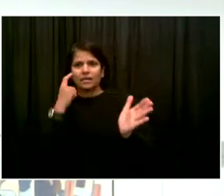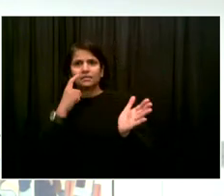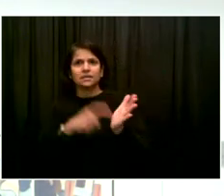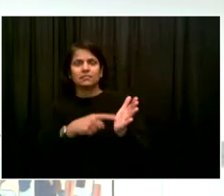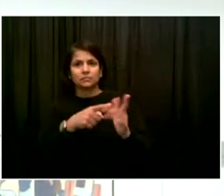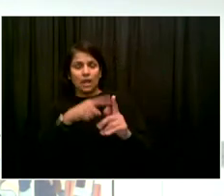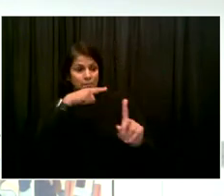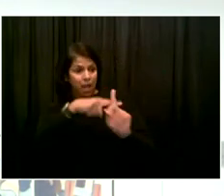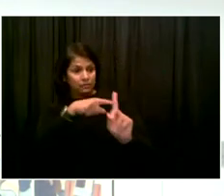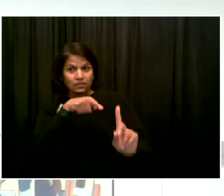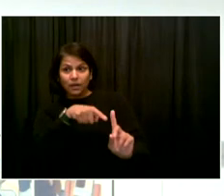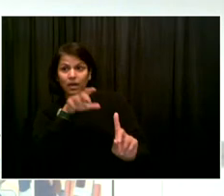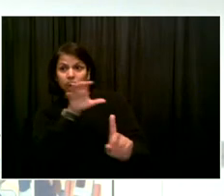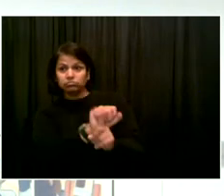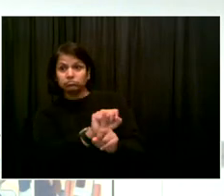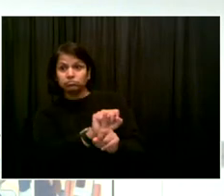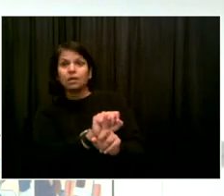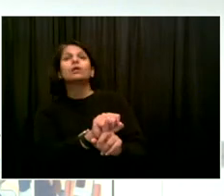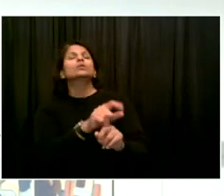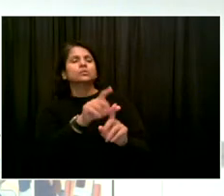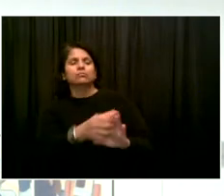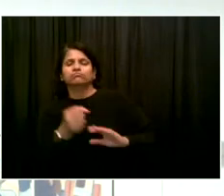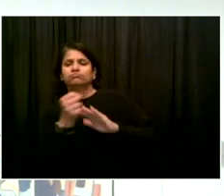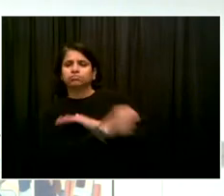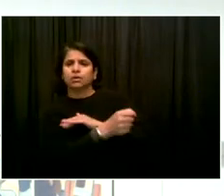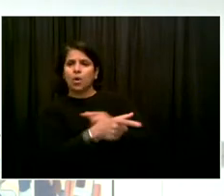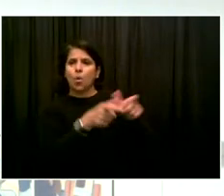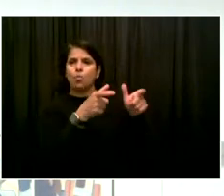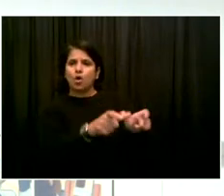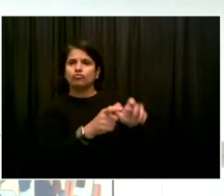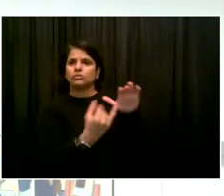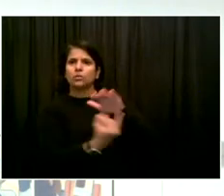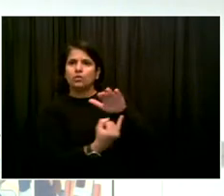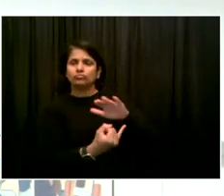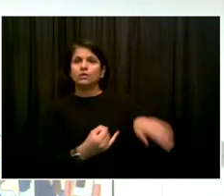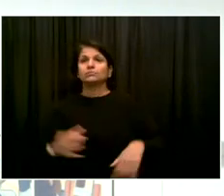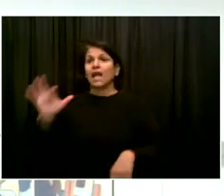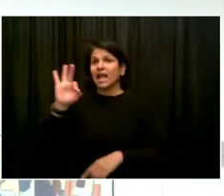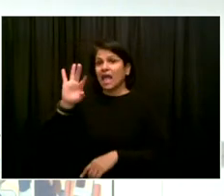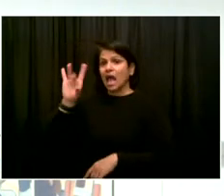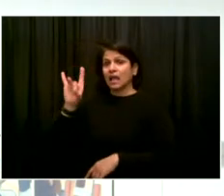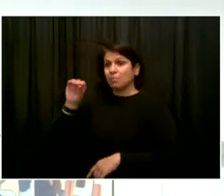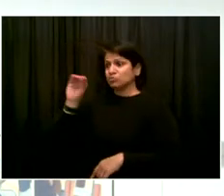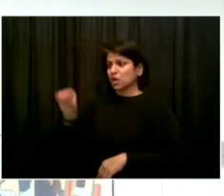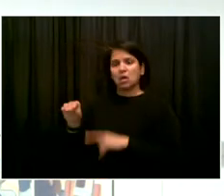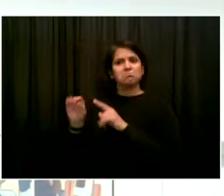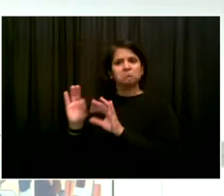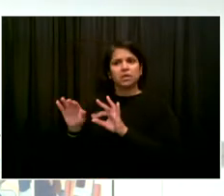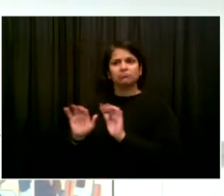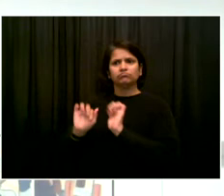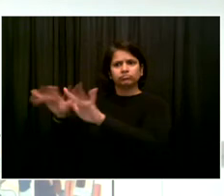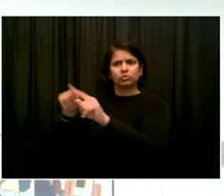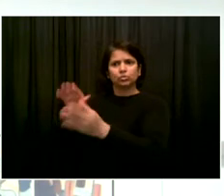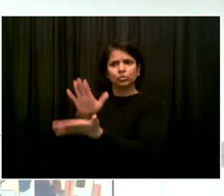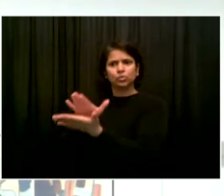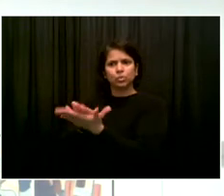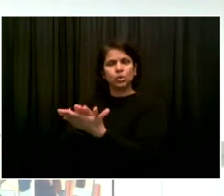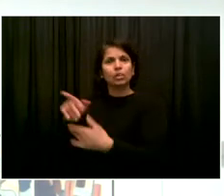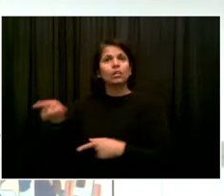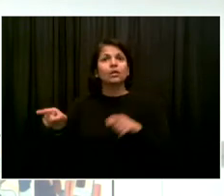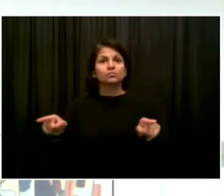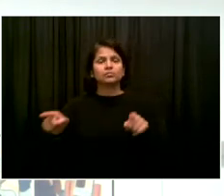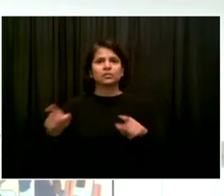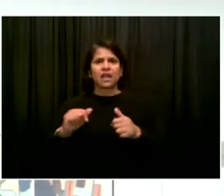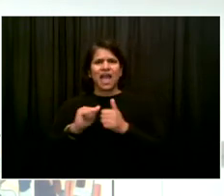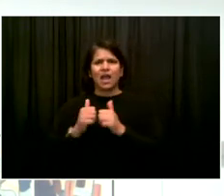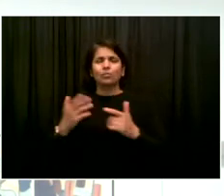other 98% of kids in school. We will do this by significantly scaling up our testing while adjusting